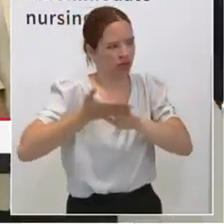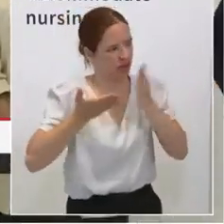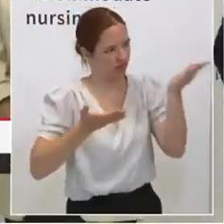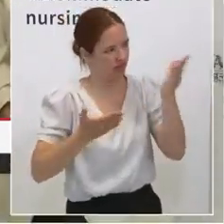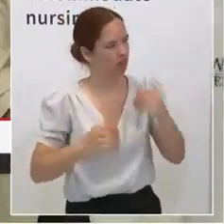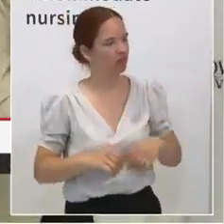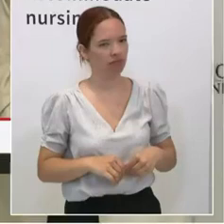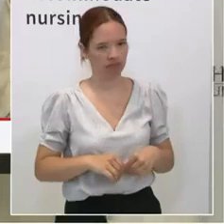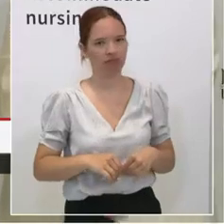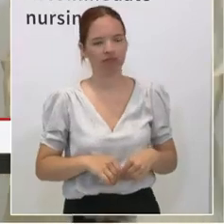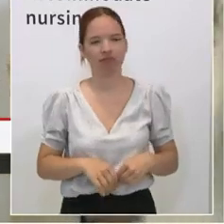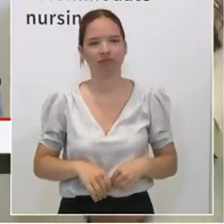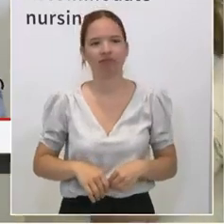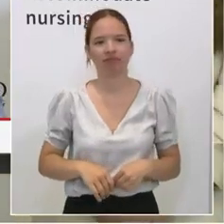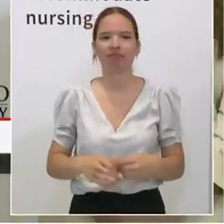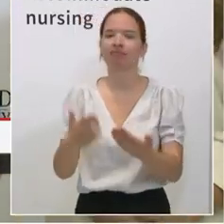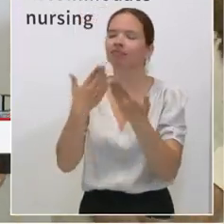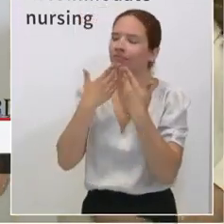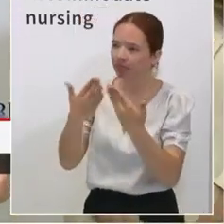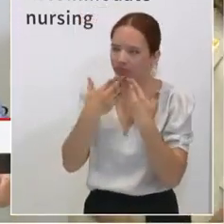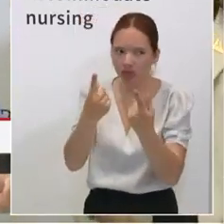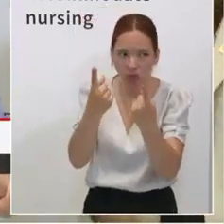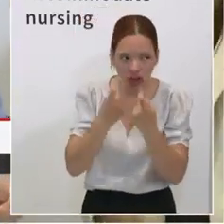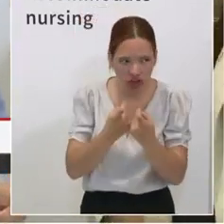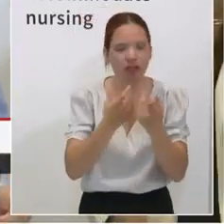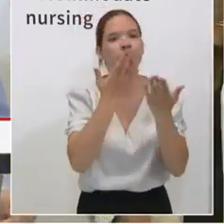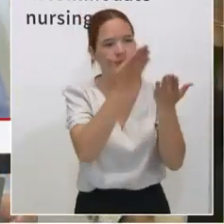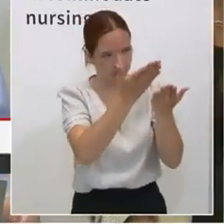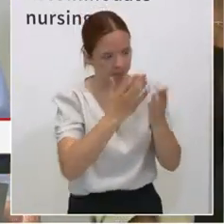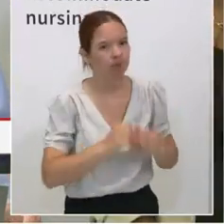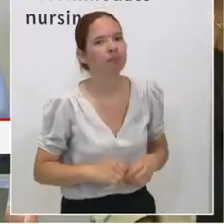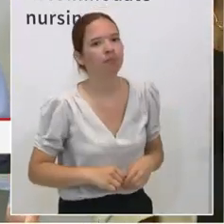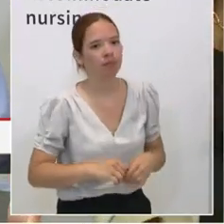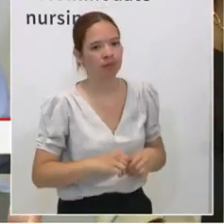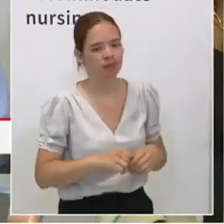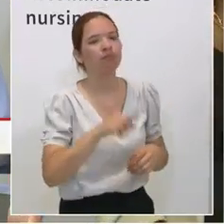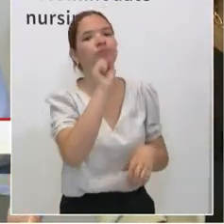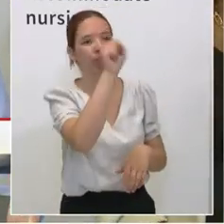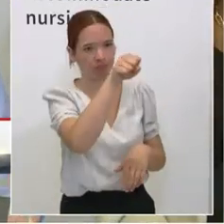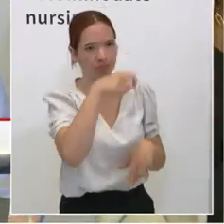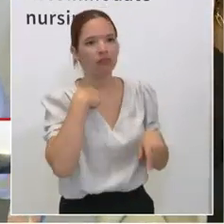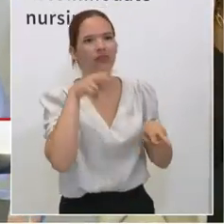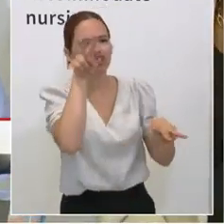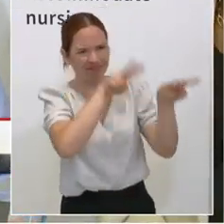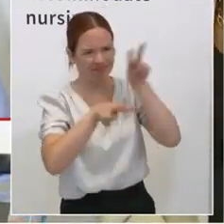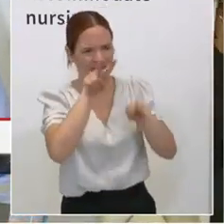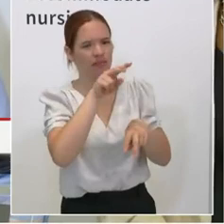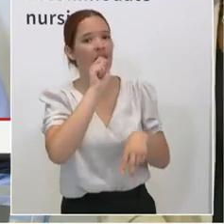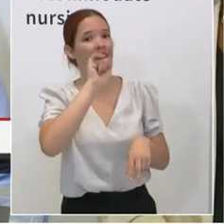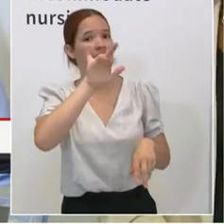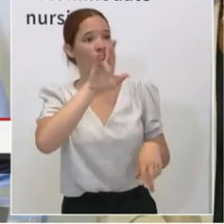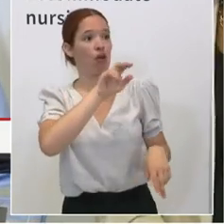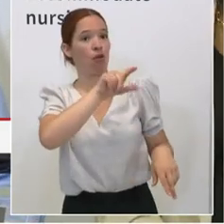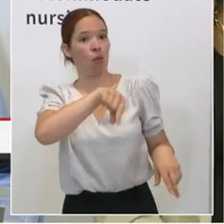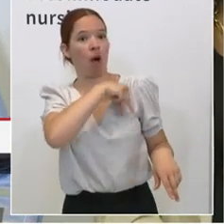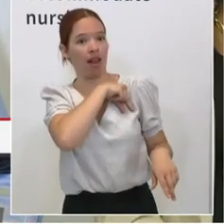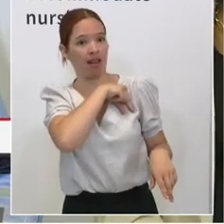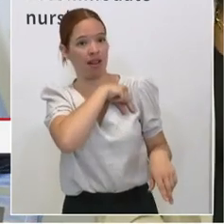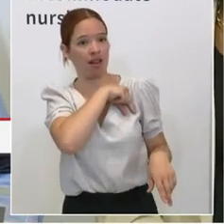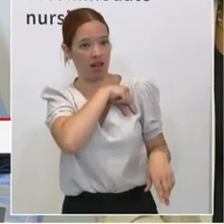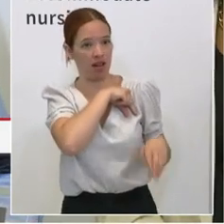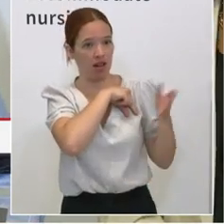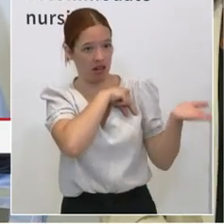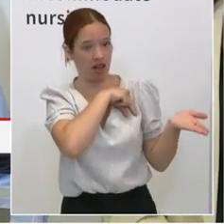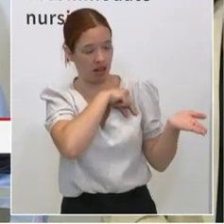for the question. We've been monitoring the air quality index, the AQI, for the last several days from